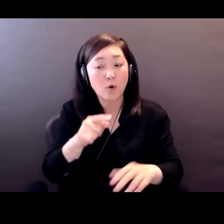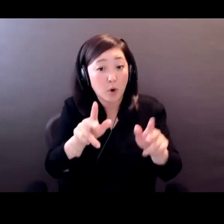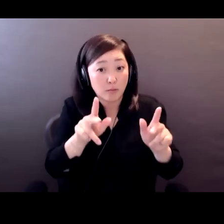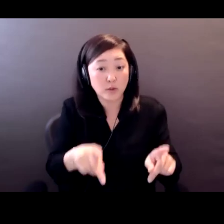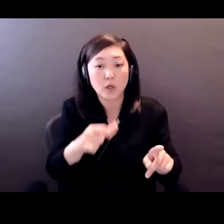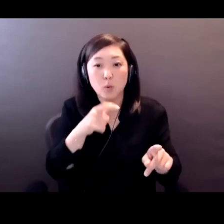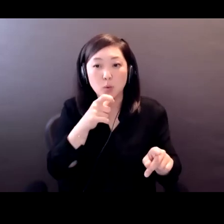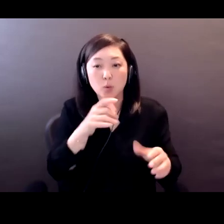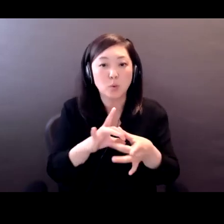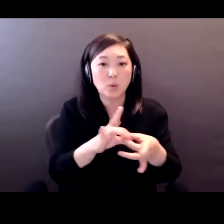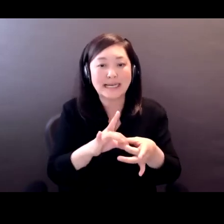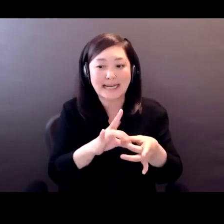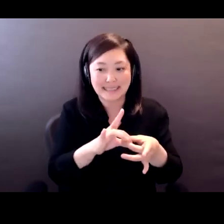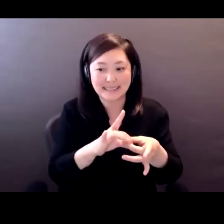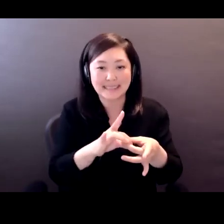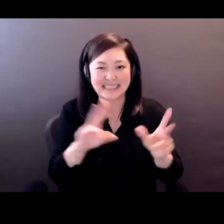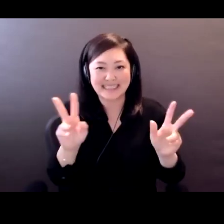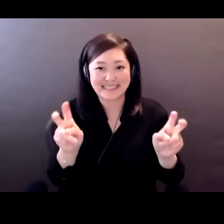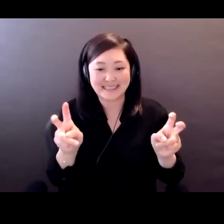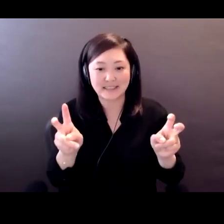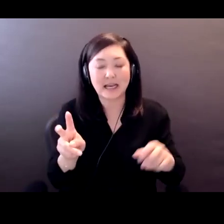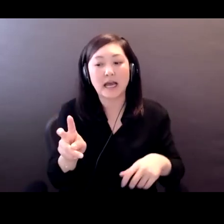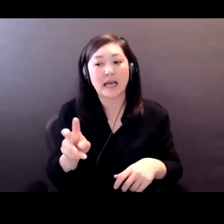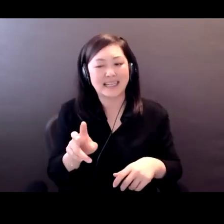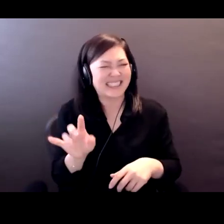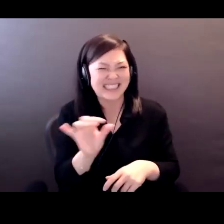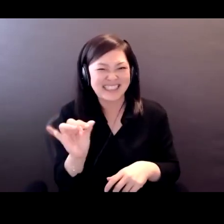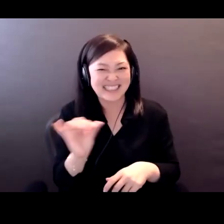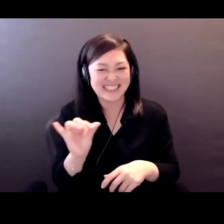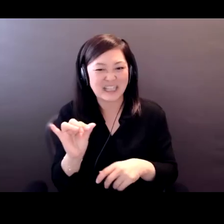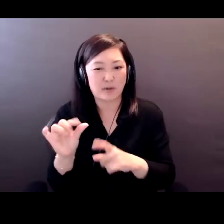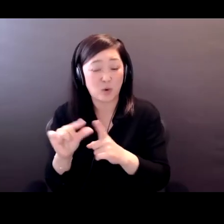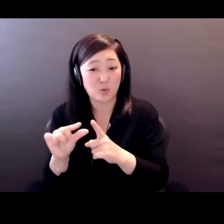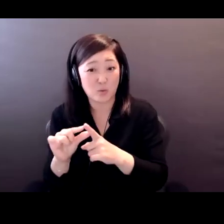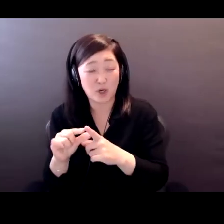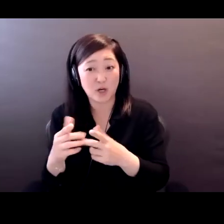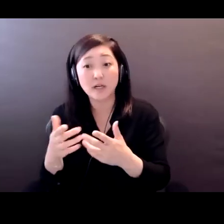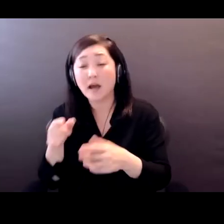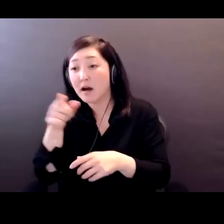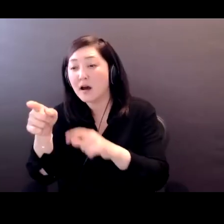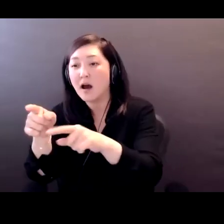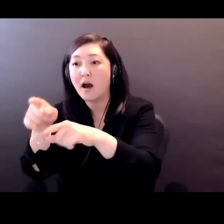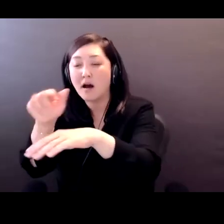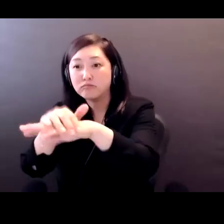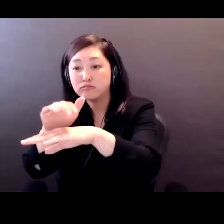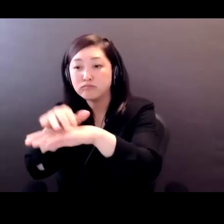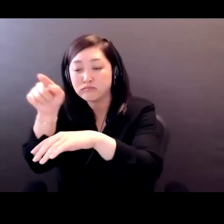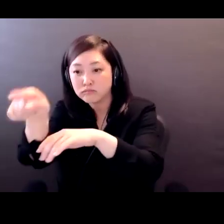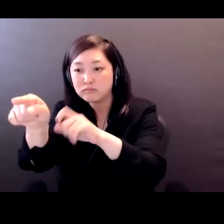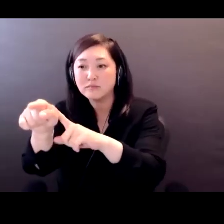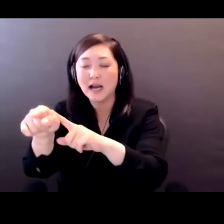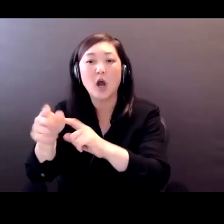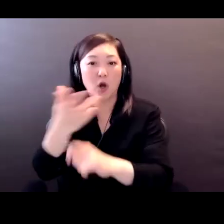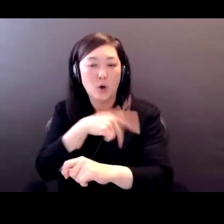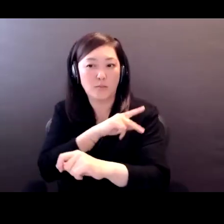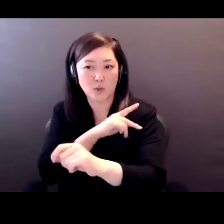connected, which you will recognize as similar terminology to England and Wales' phrase of personally